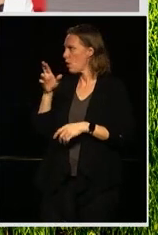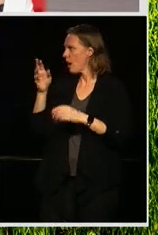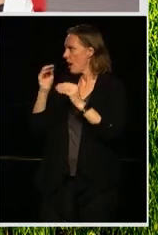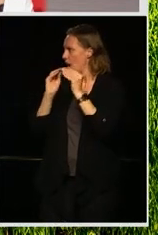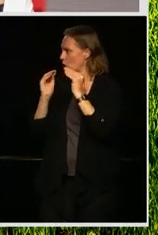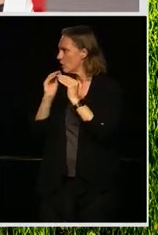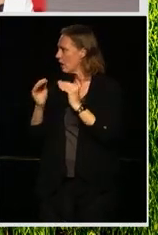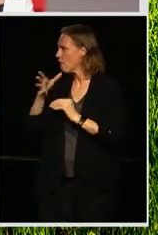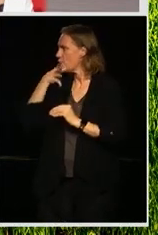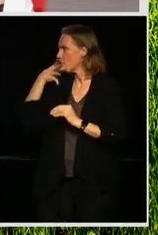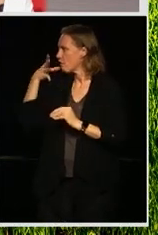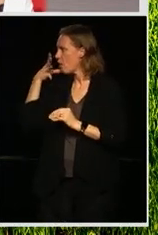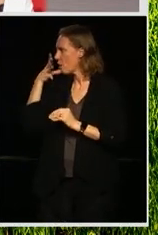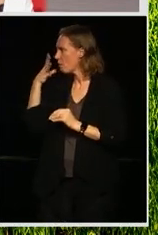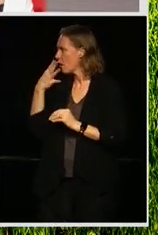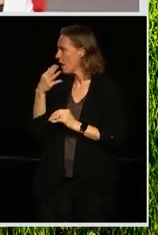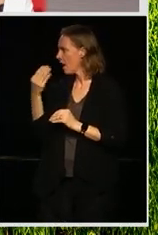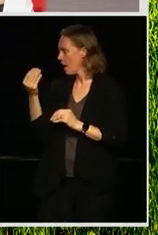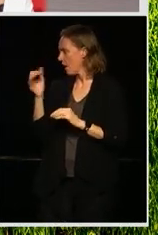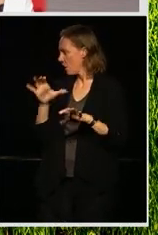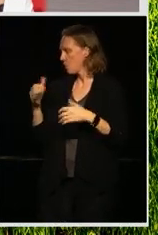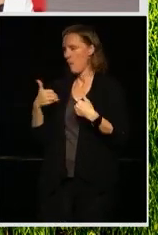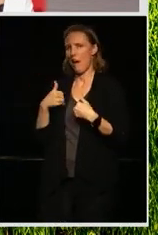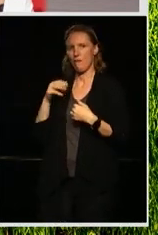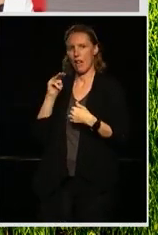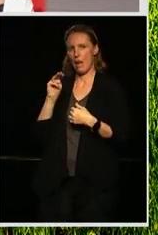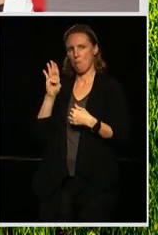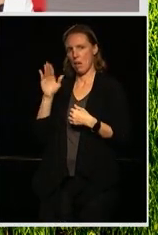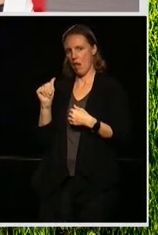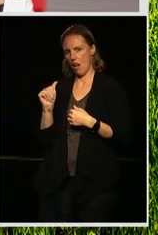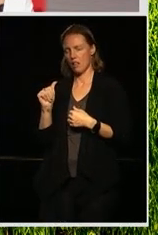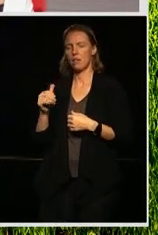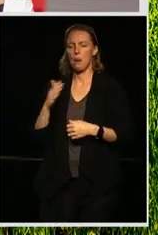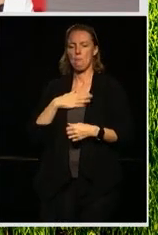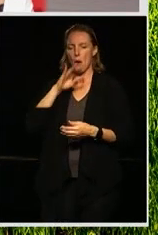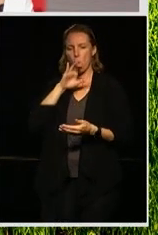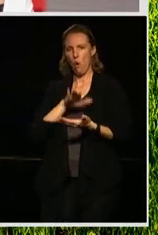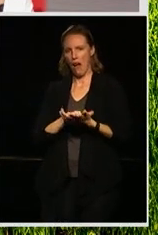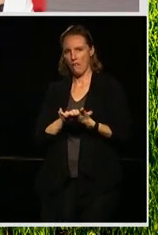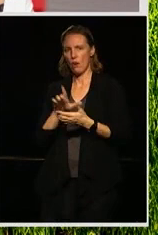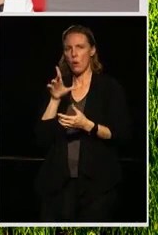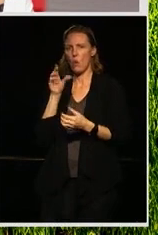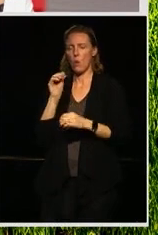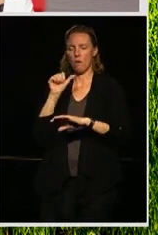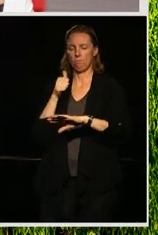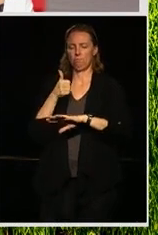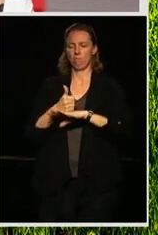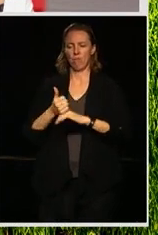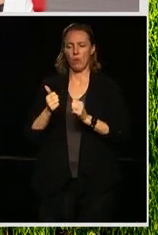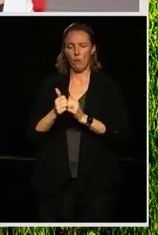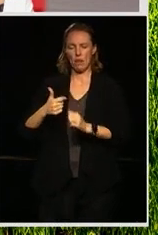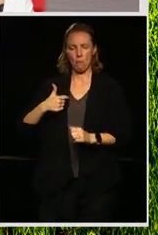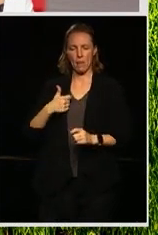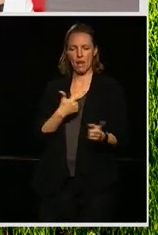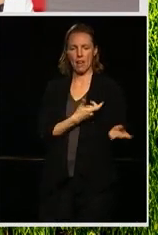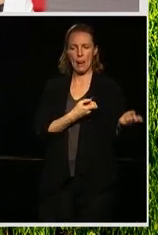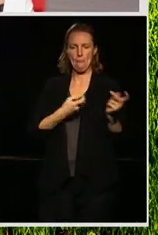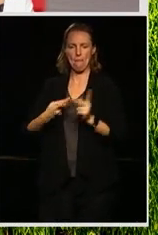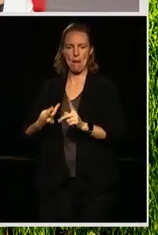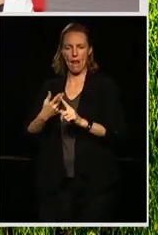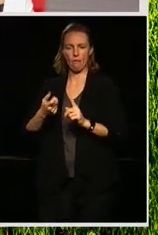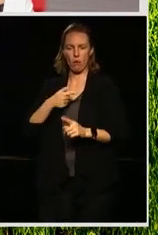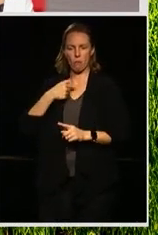engineer, farmer, and I do have an MBA. My wife, who founded this with me, came back from